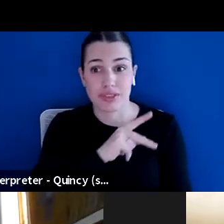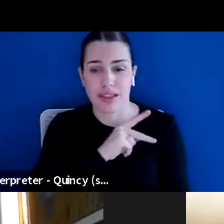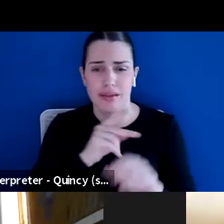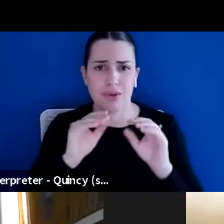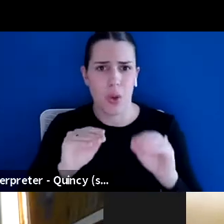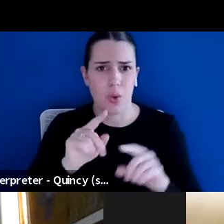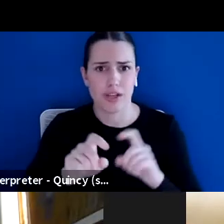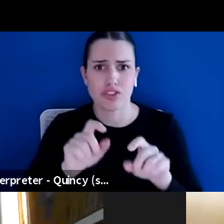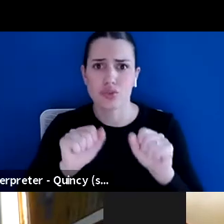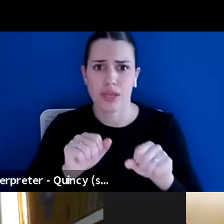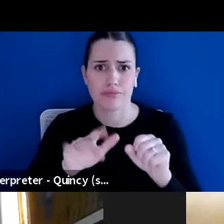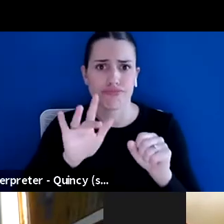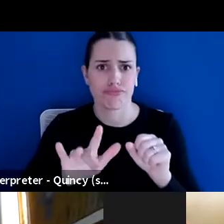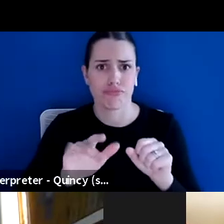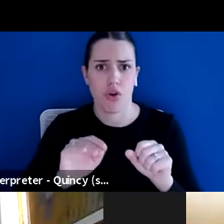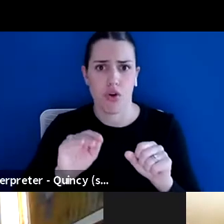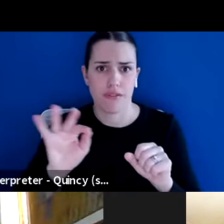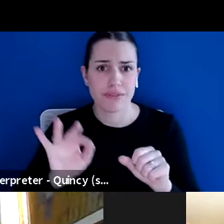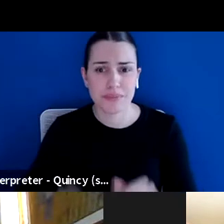asked.